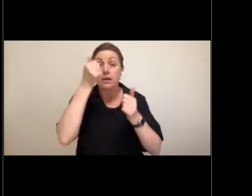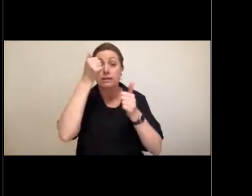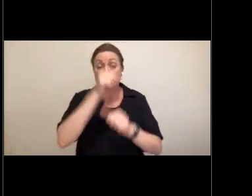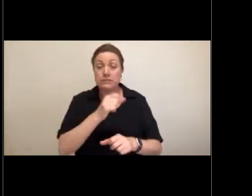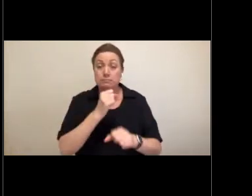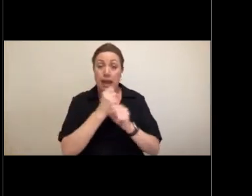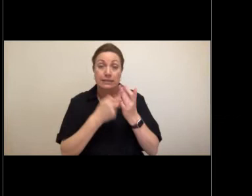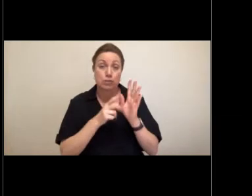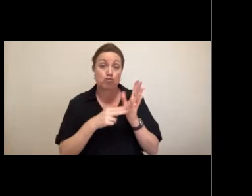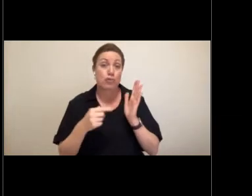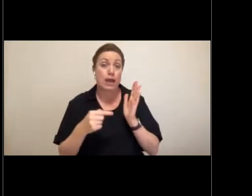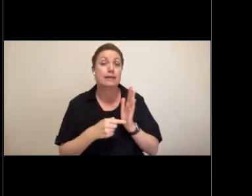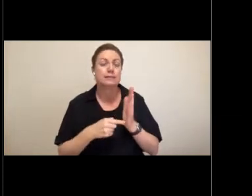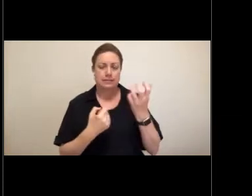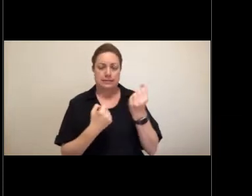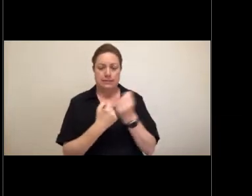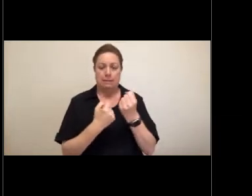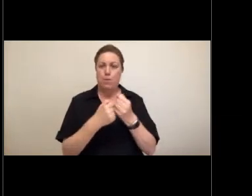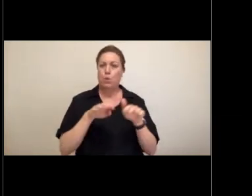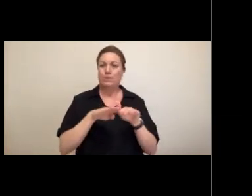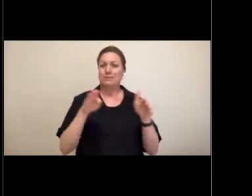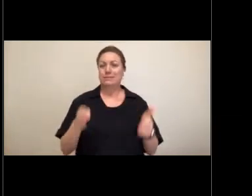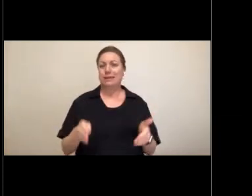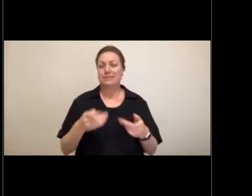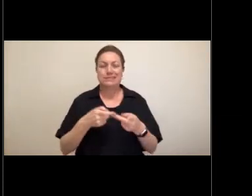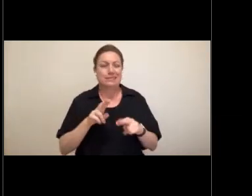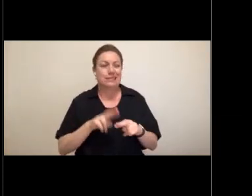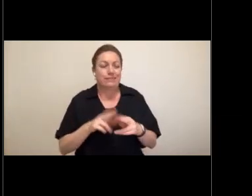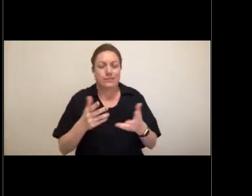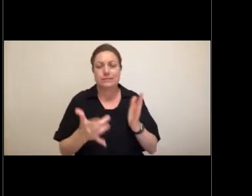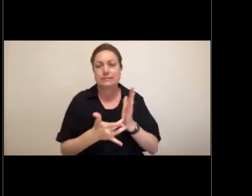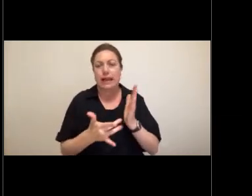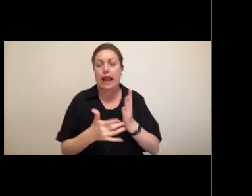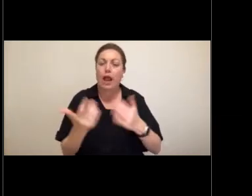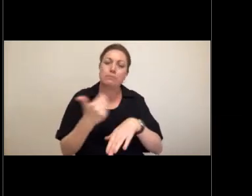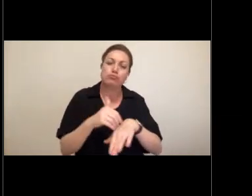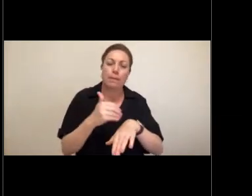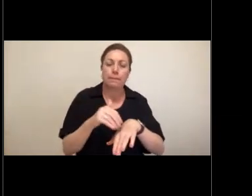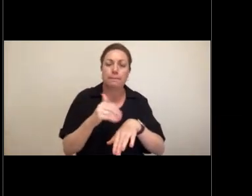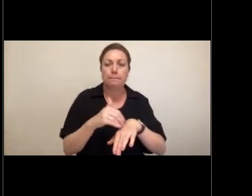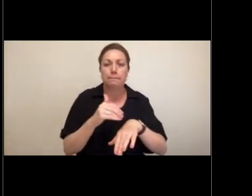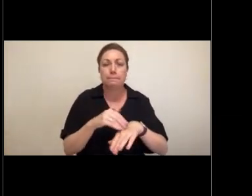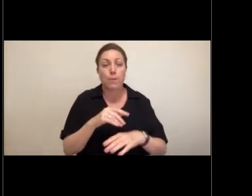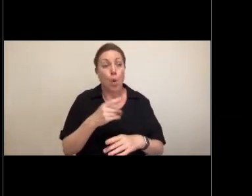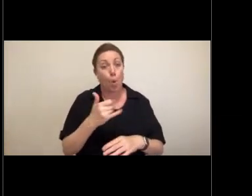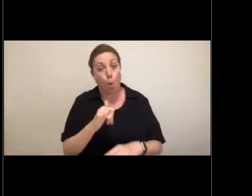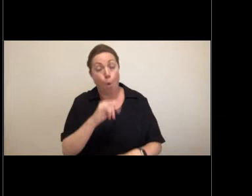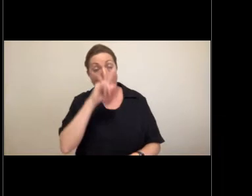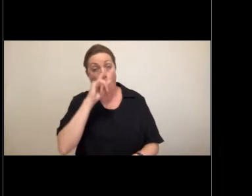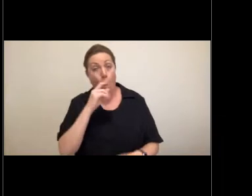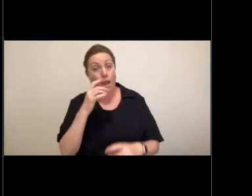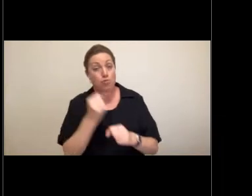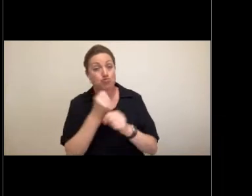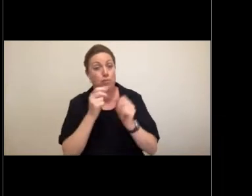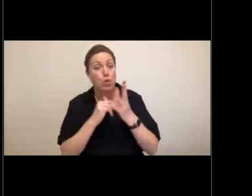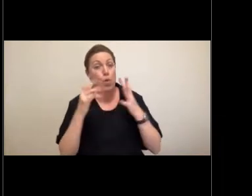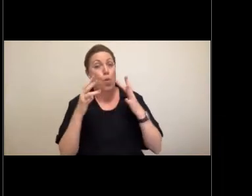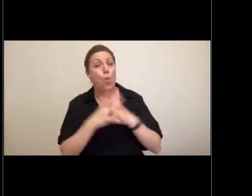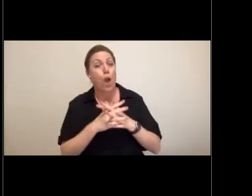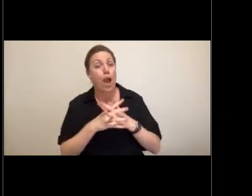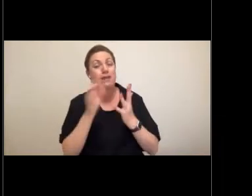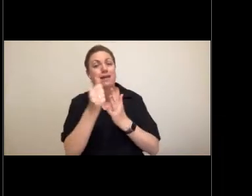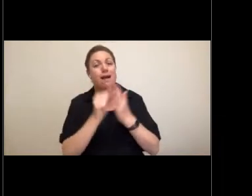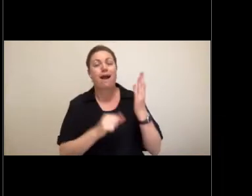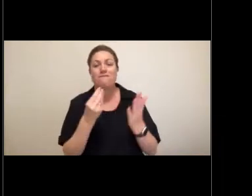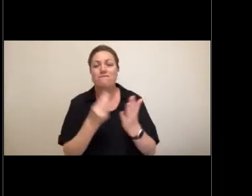got technical problems with Smarty Grants, or there's also the Create New South Wales Arts funding team that can help with minor